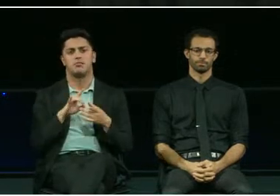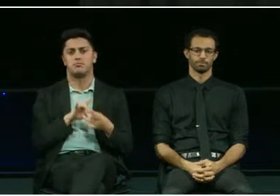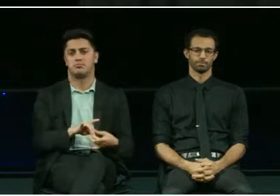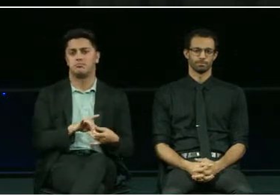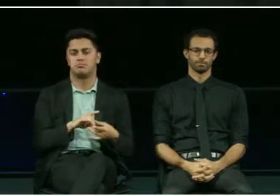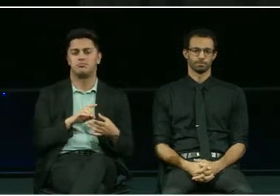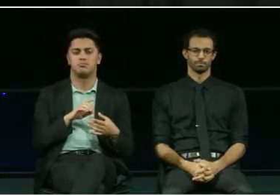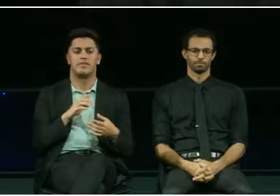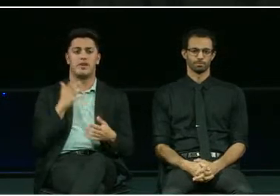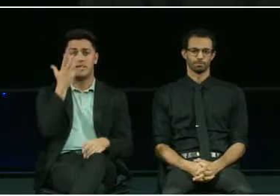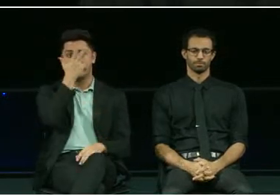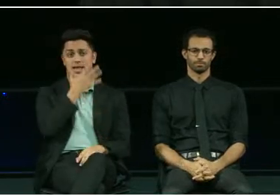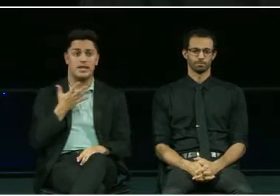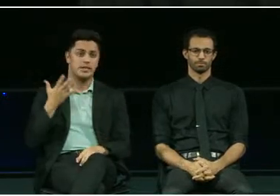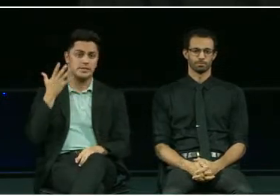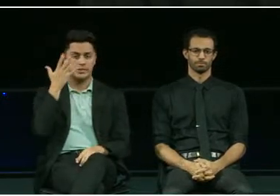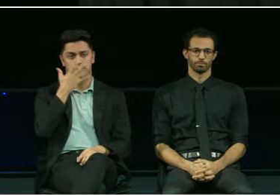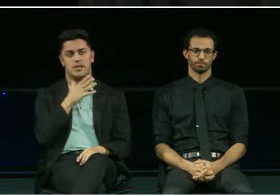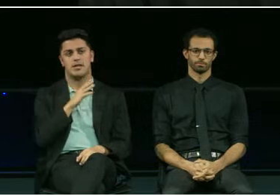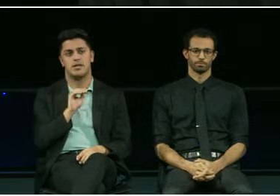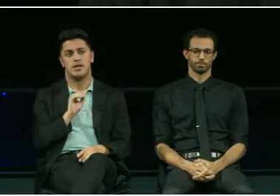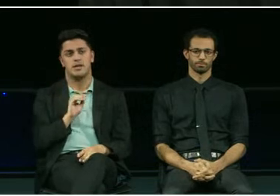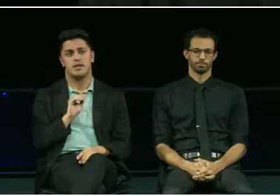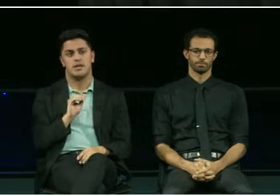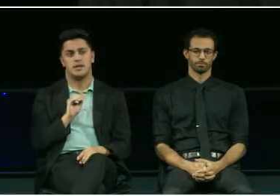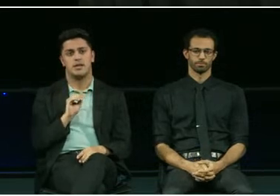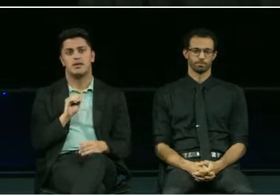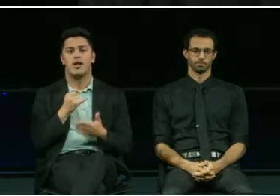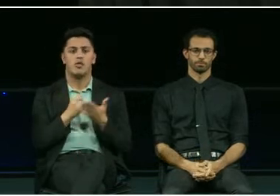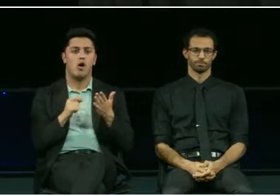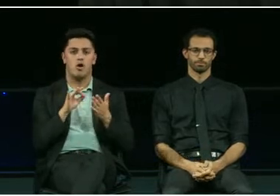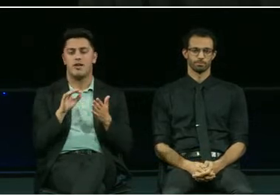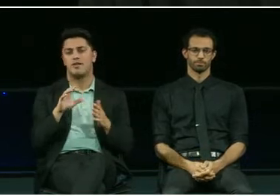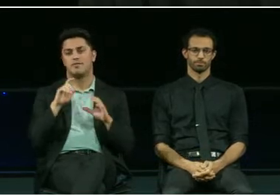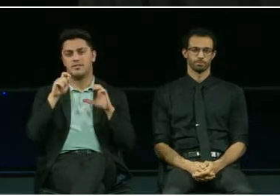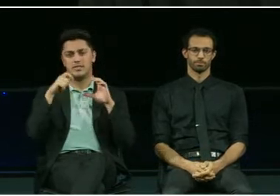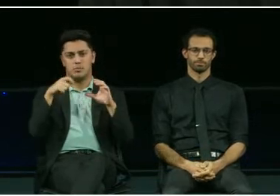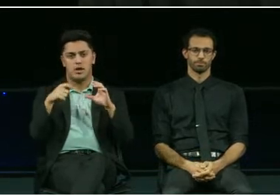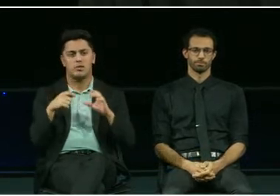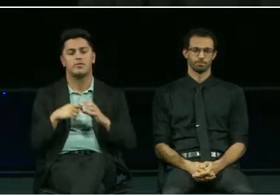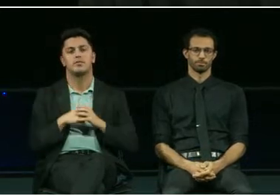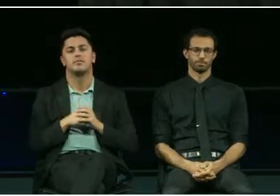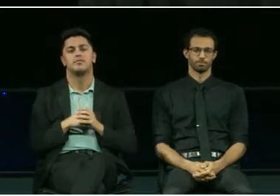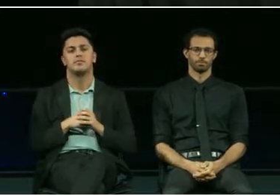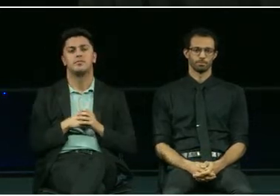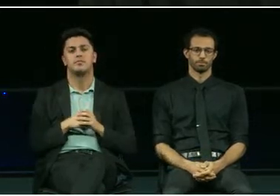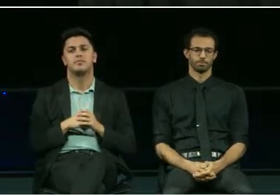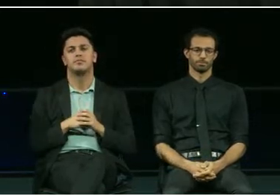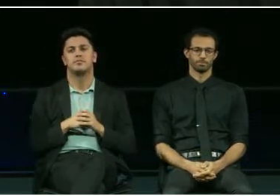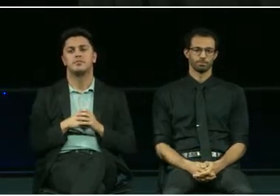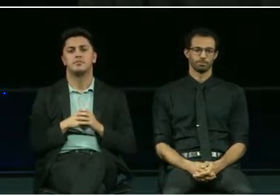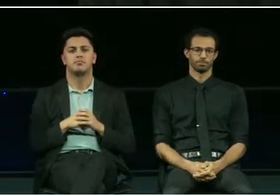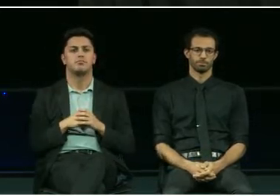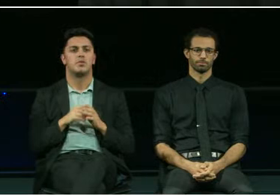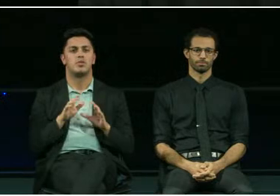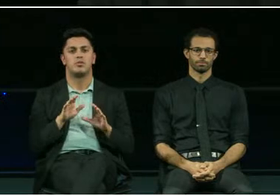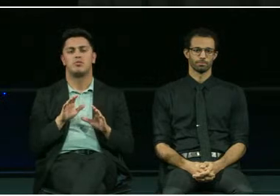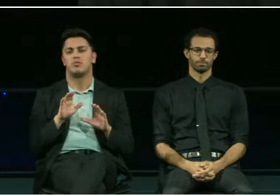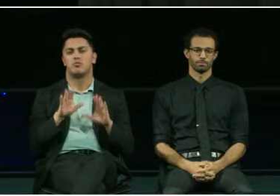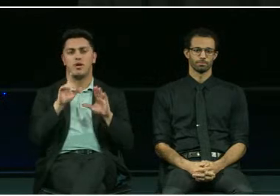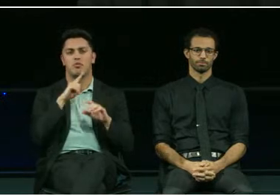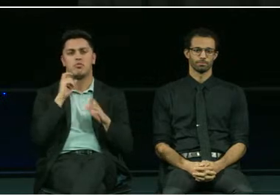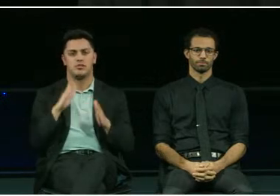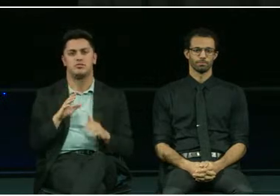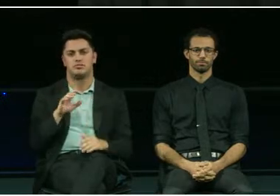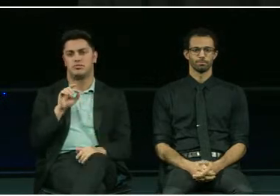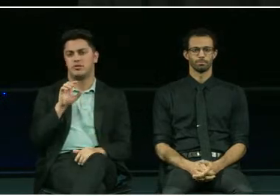of aesthetics and just the art of cinematography, of course, it's the great Russian director